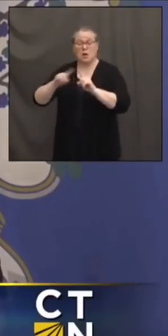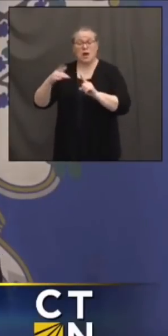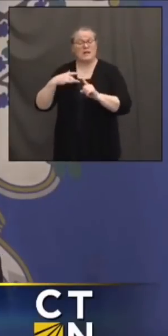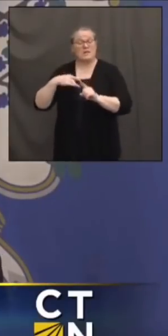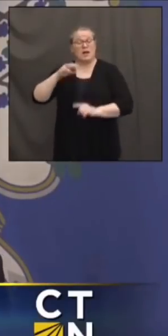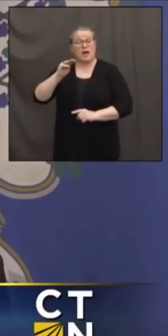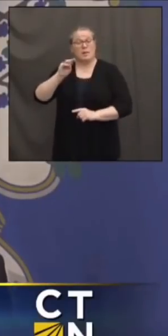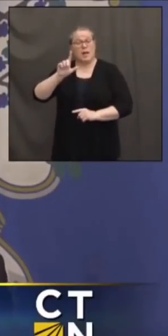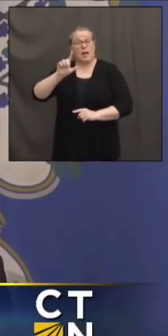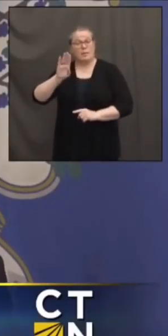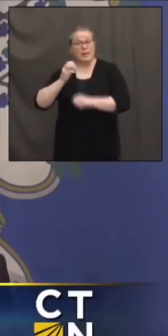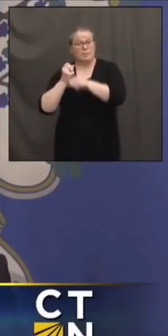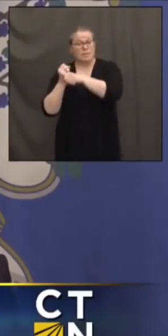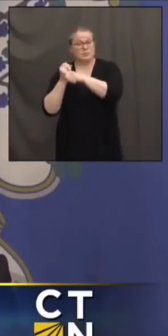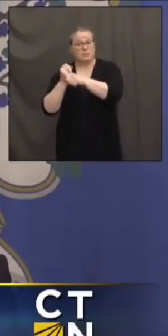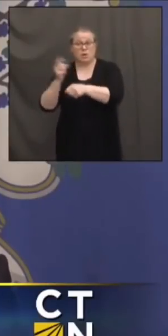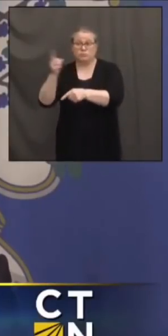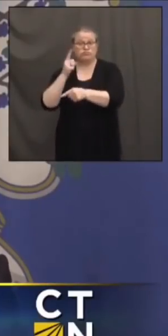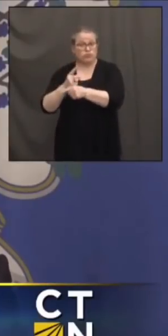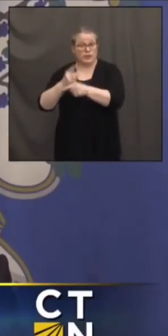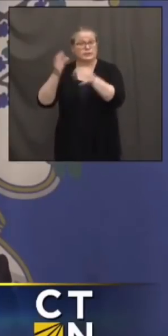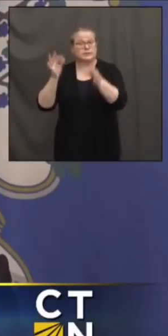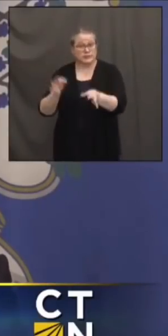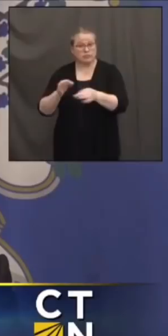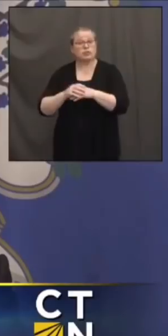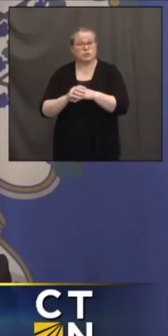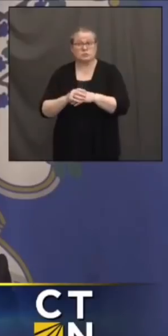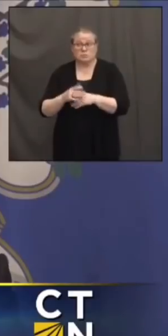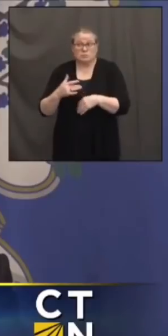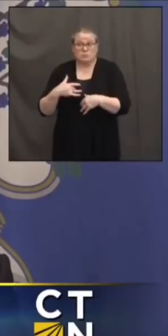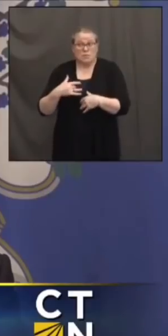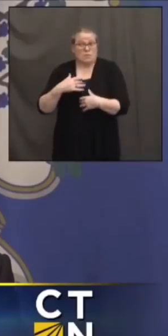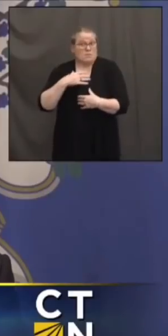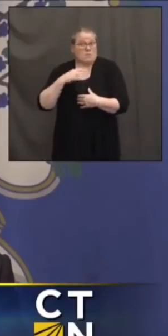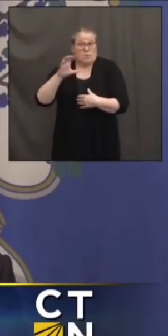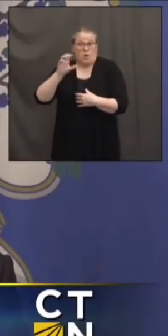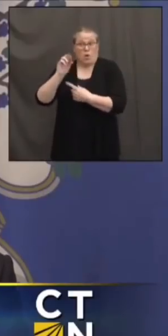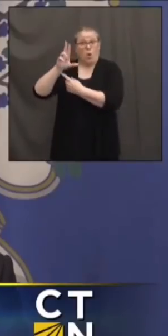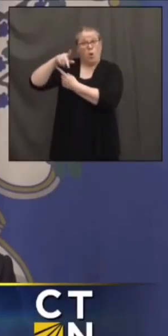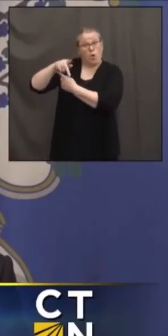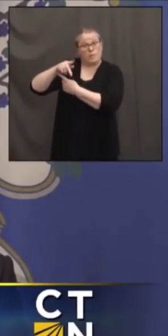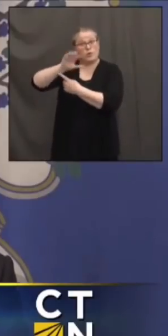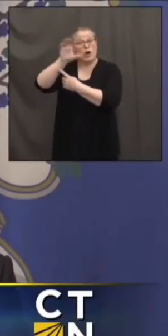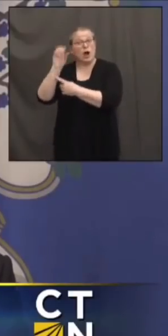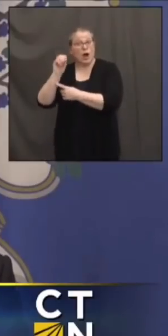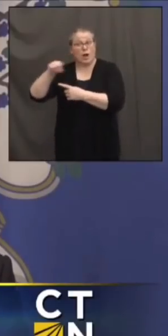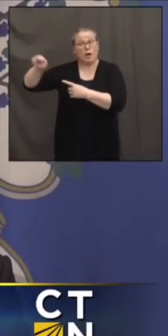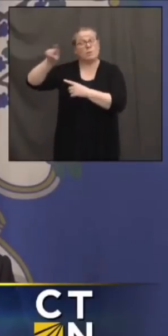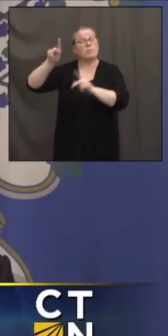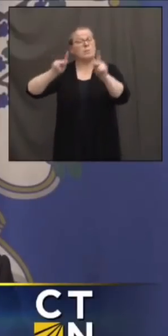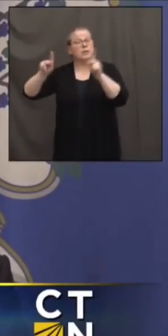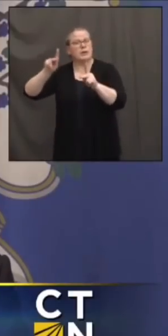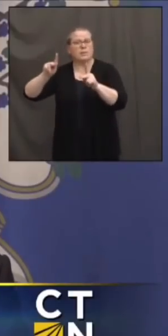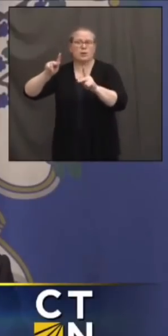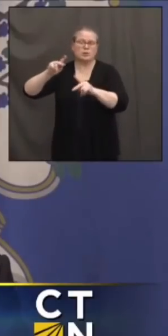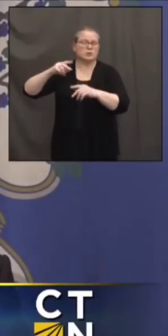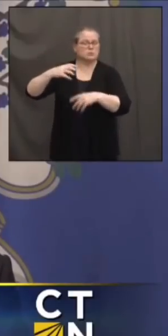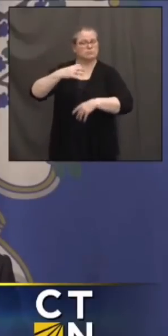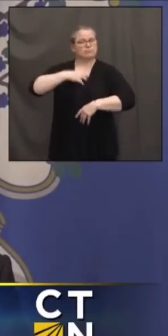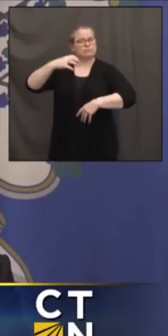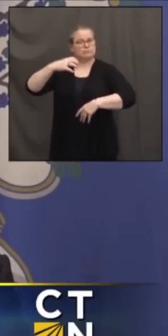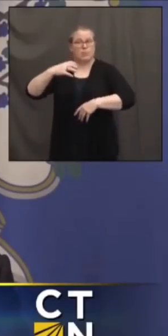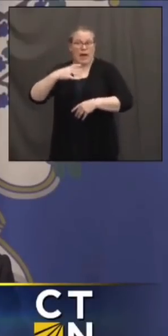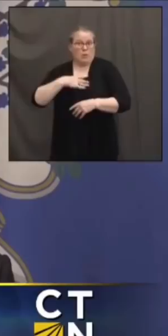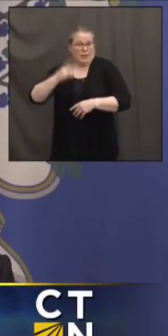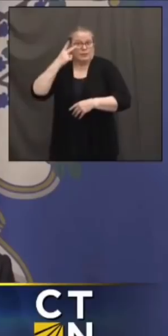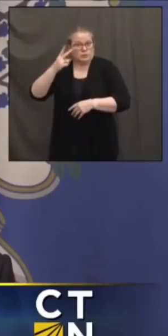to see the corporate community standing up. I think we ought to make it easier for people to vote and have a stake in the elections and have a stake in the